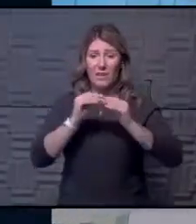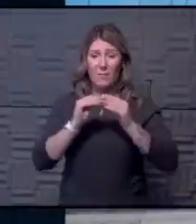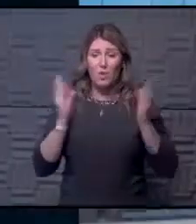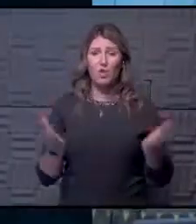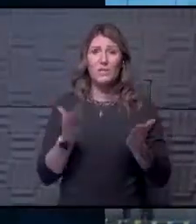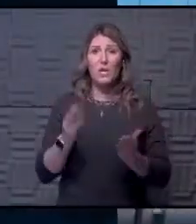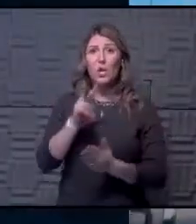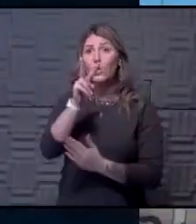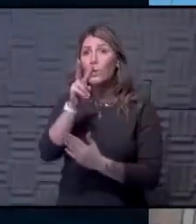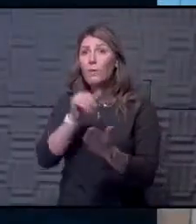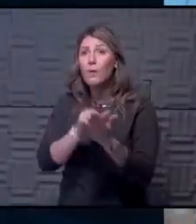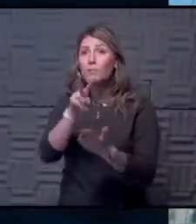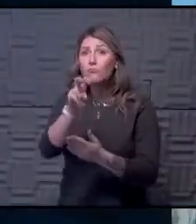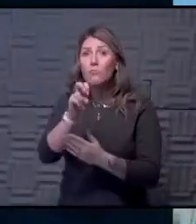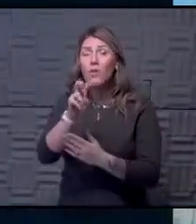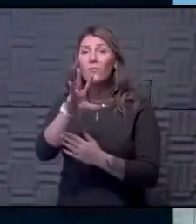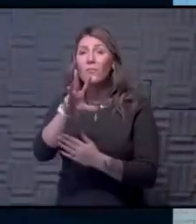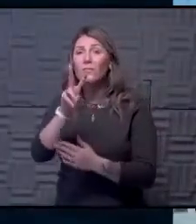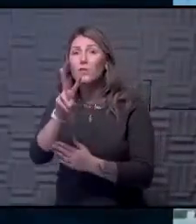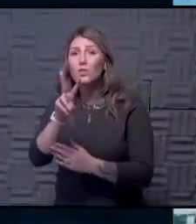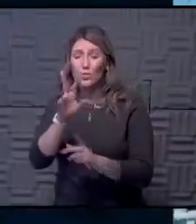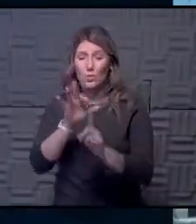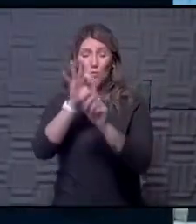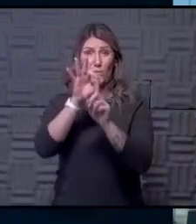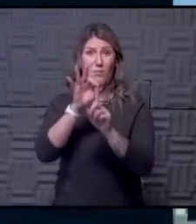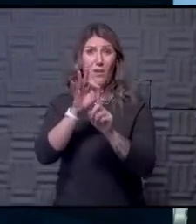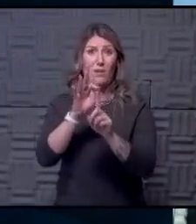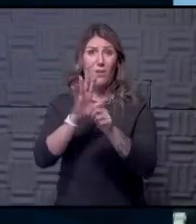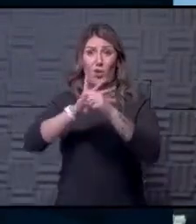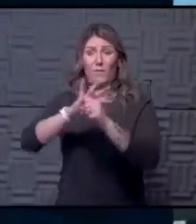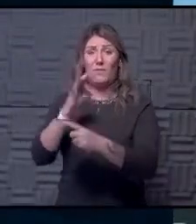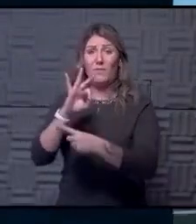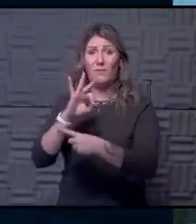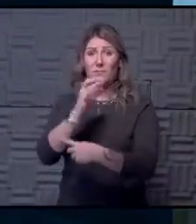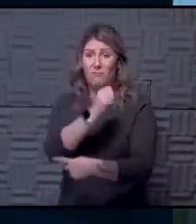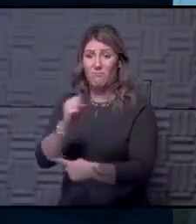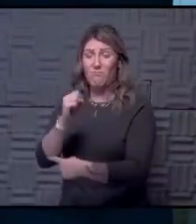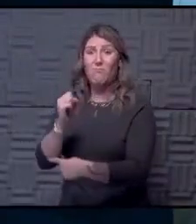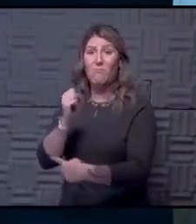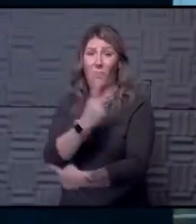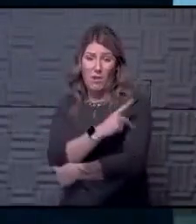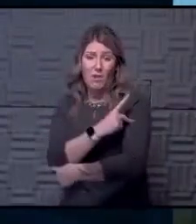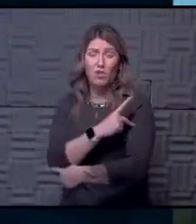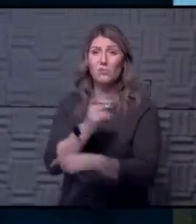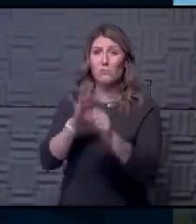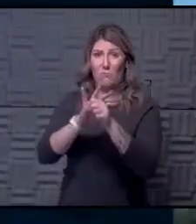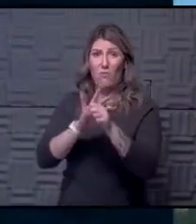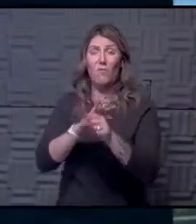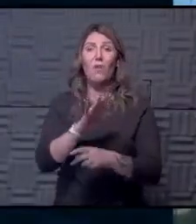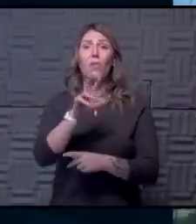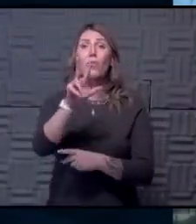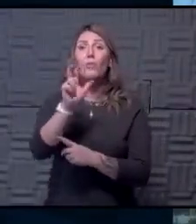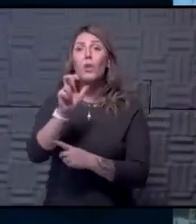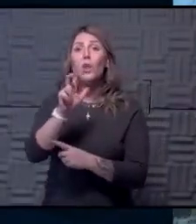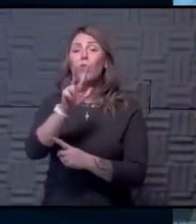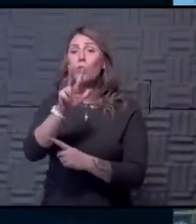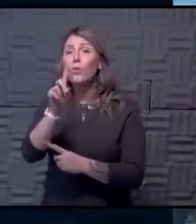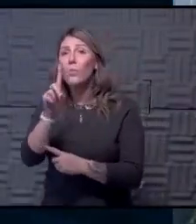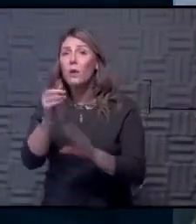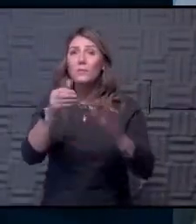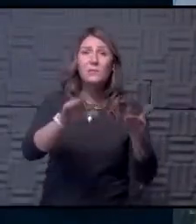So 2,252 unique patients have been admitted to the hospital for COVID care alone. 331 deaths in the